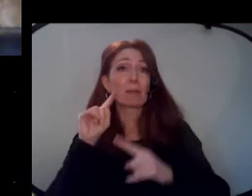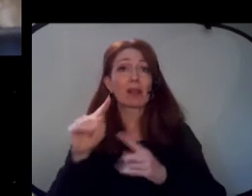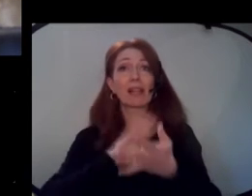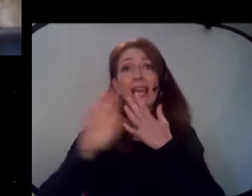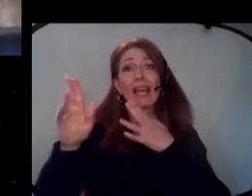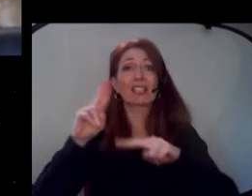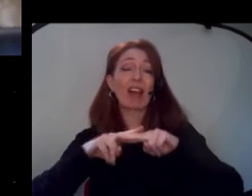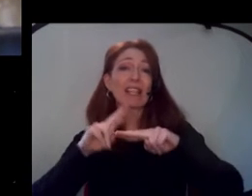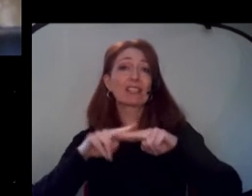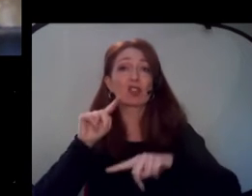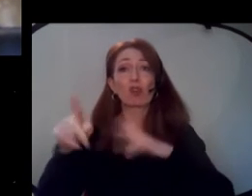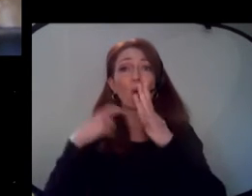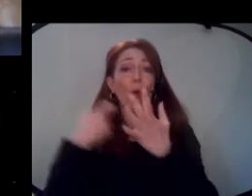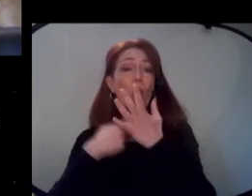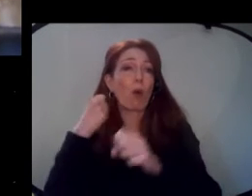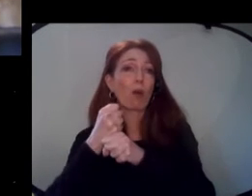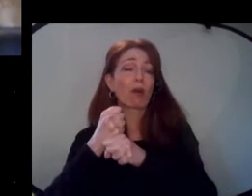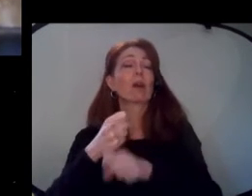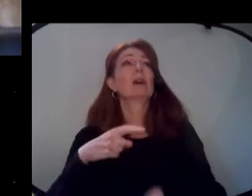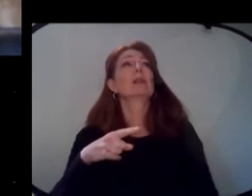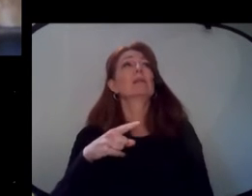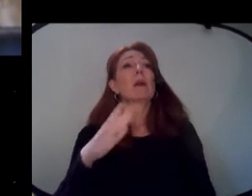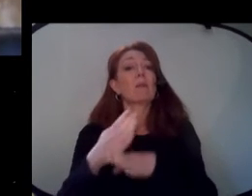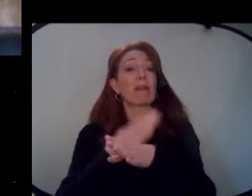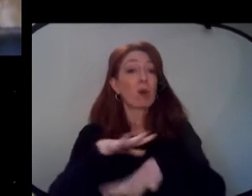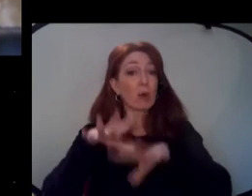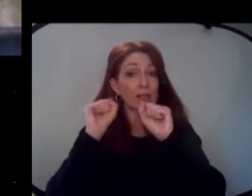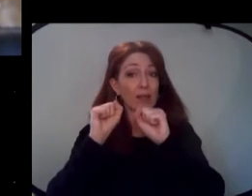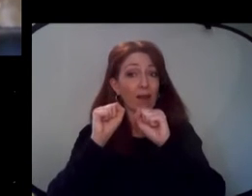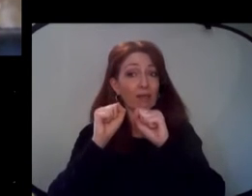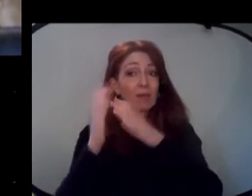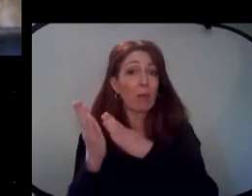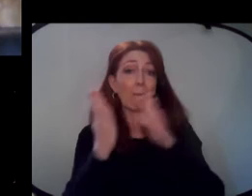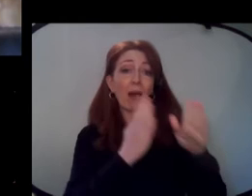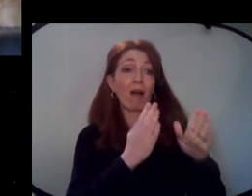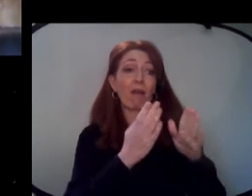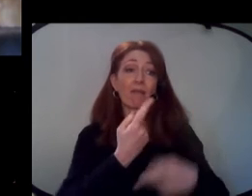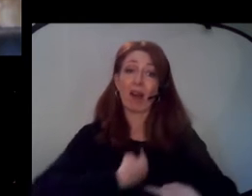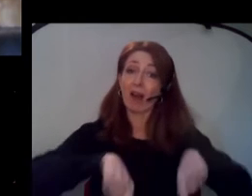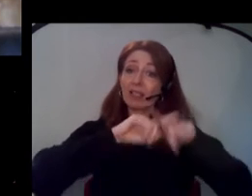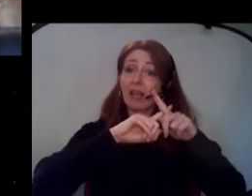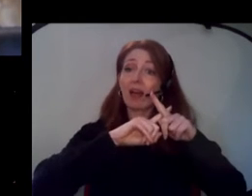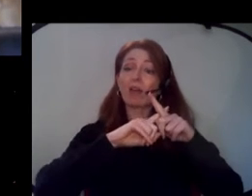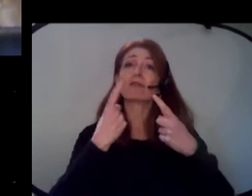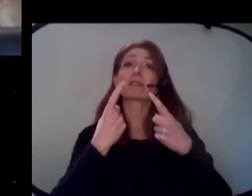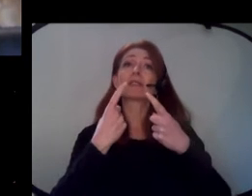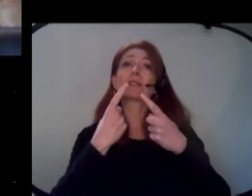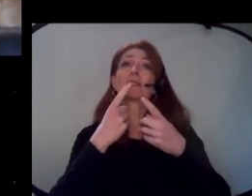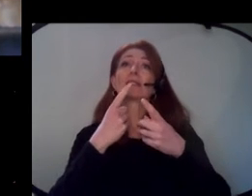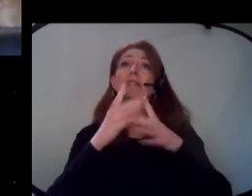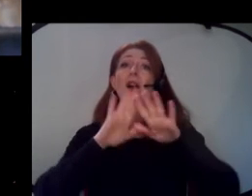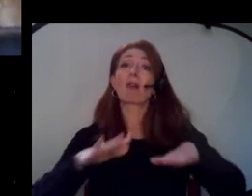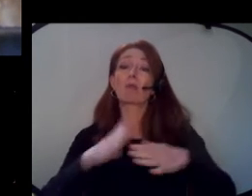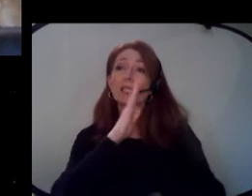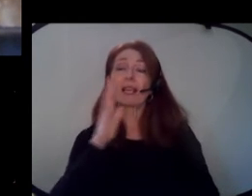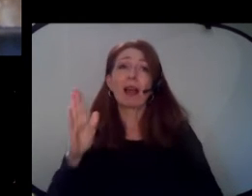www.histfest.org. Before we get started, on behalf of HistFest and the British Library, I'd like to acknowledge the passing of His Royal Highness the Duke of Edinburgh